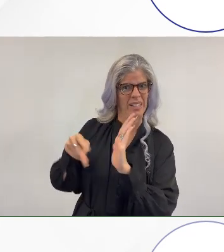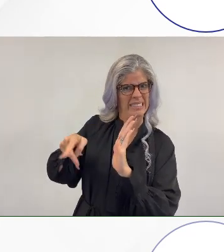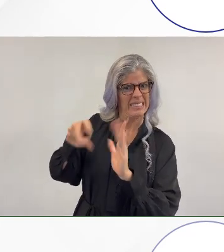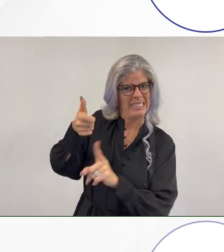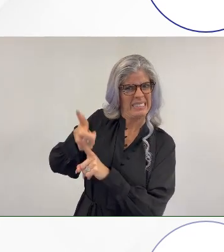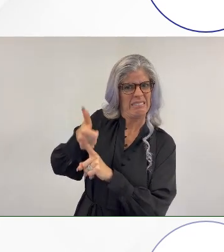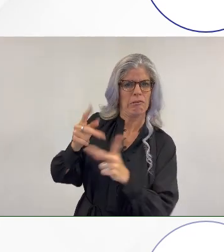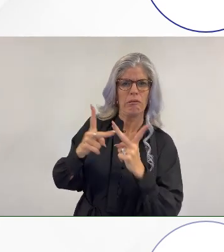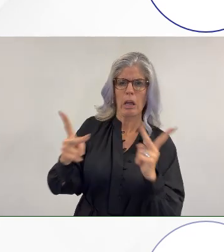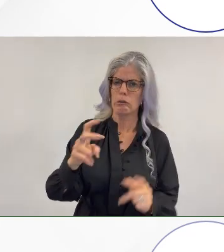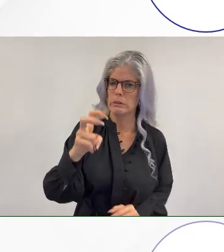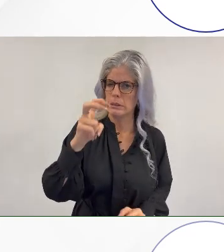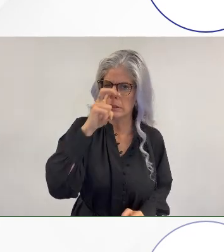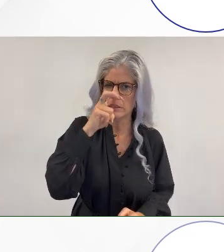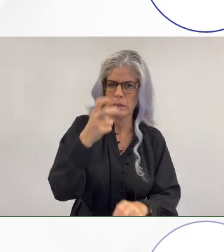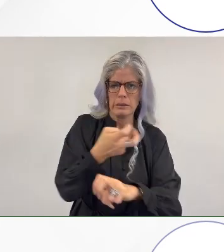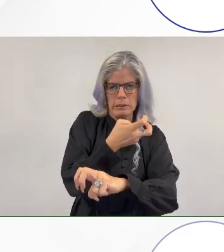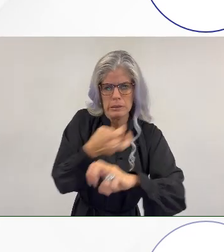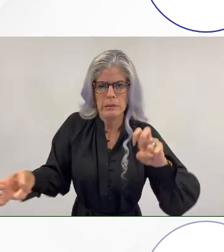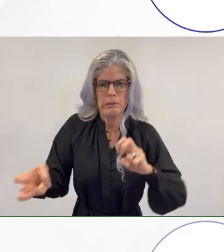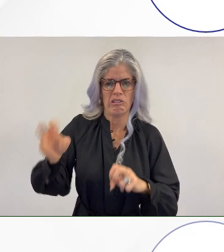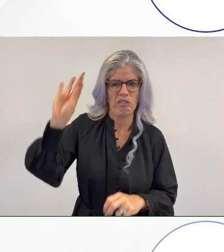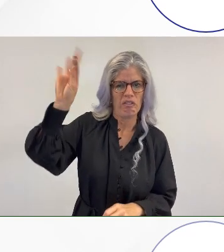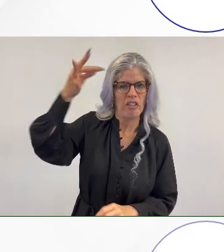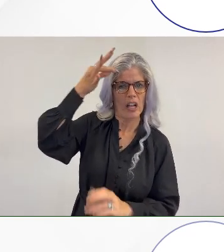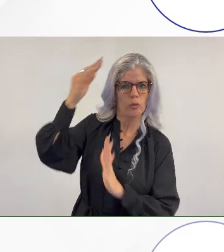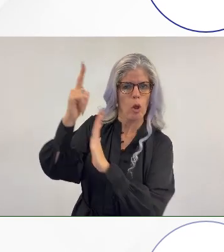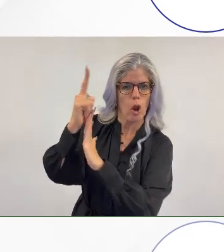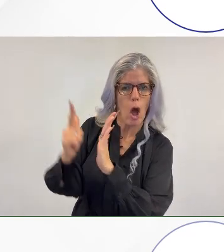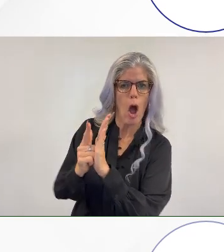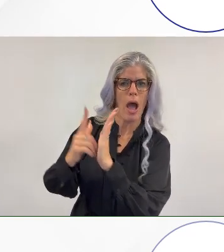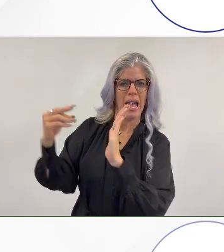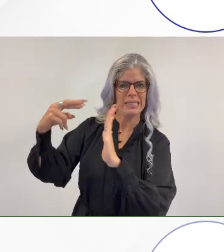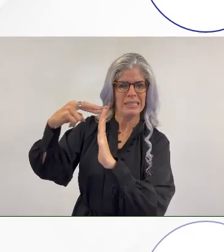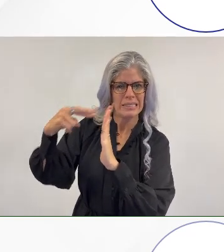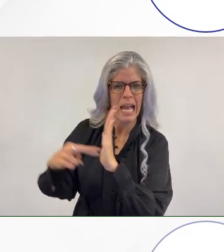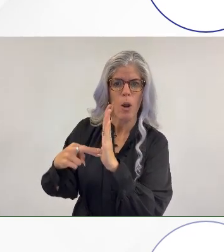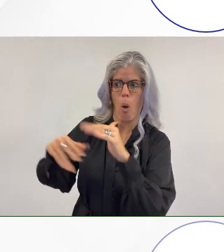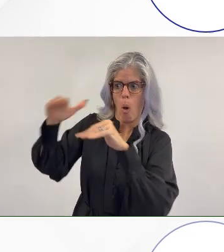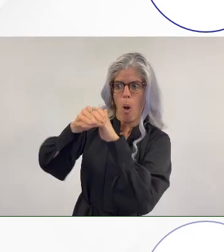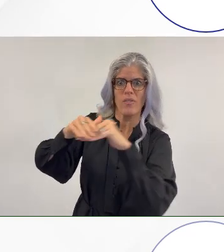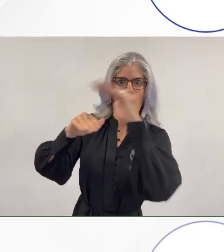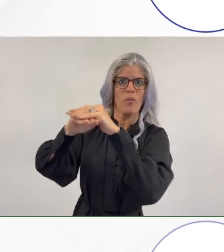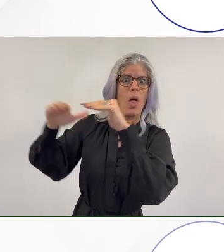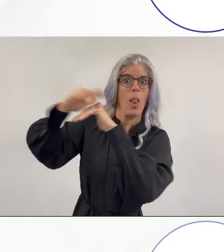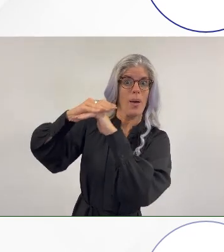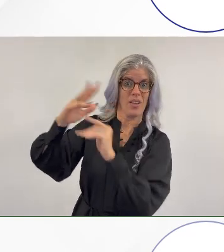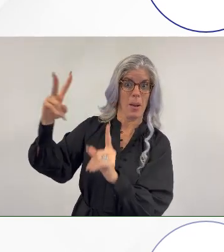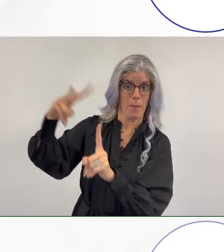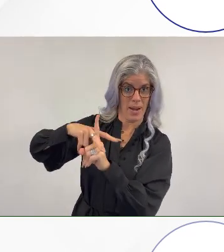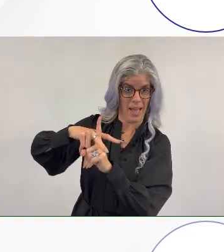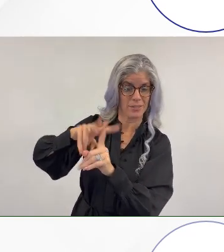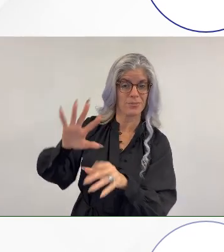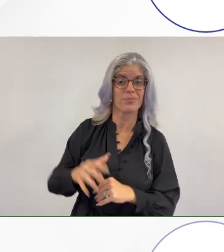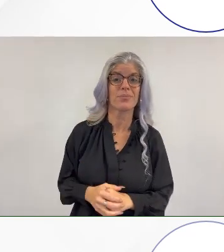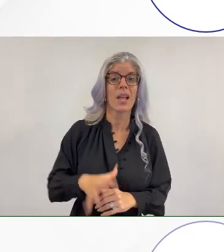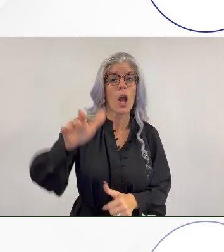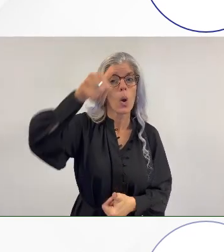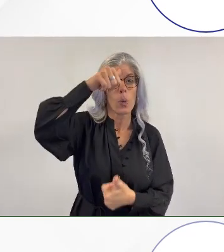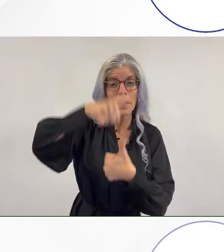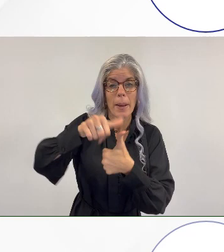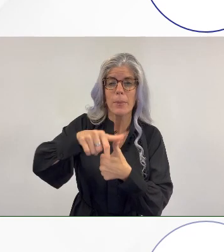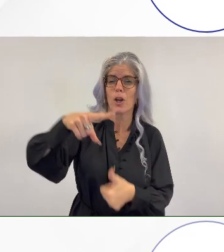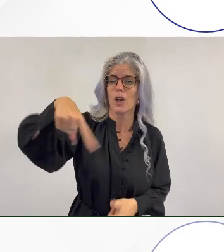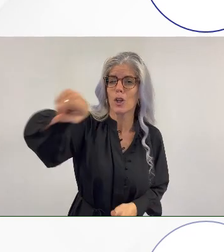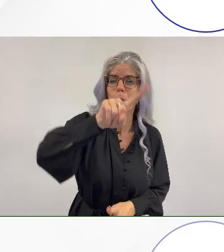steps to encourage women and minority small business owners and labor surplus areas, if applicable, to participate in the contracting process. And